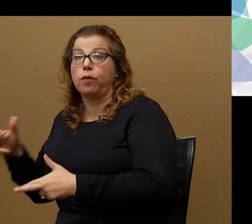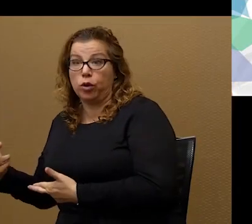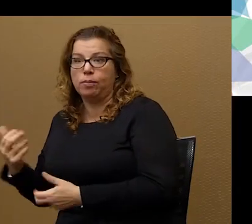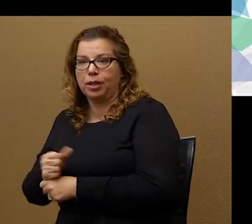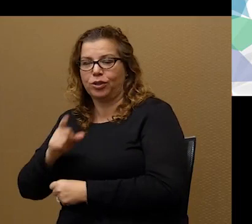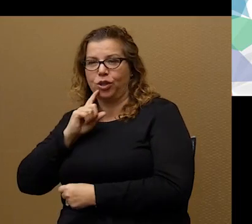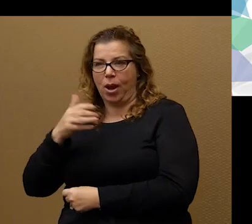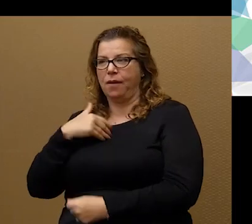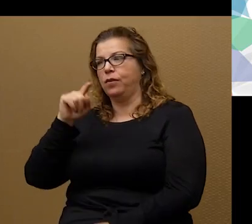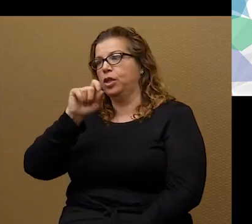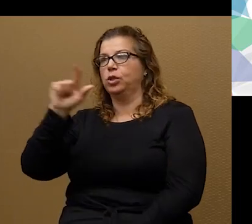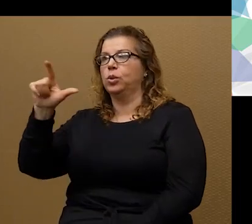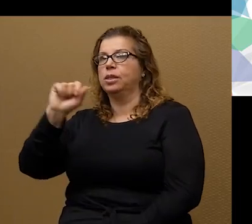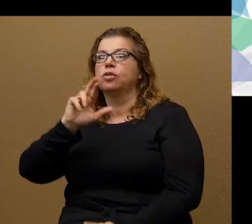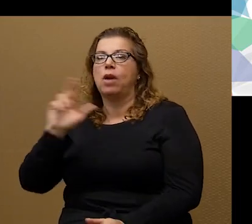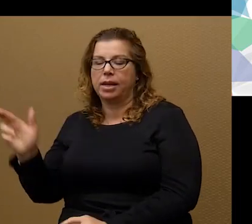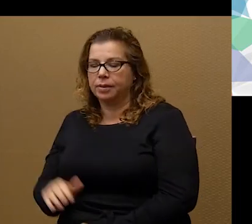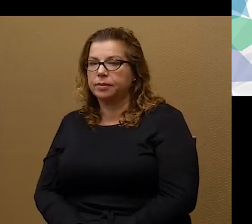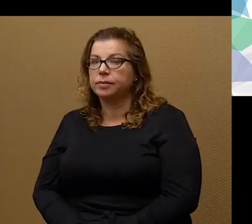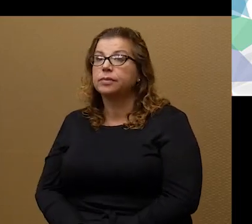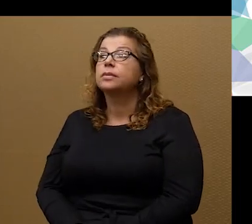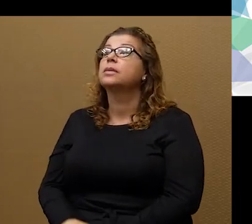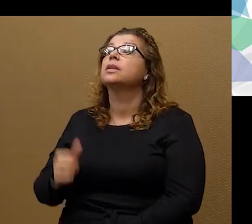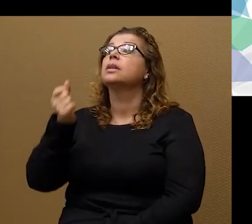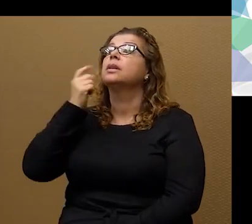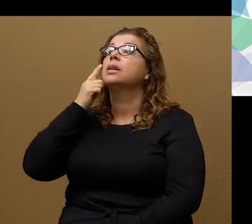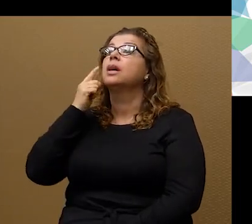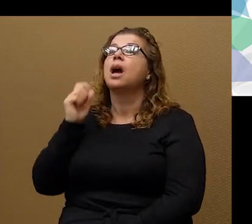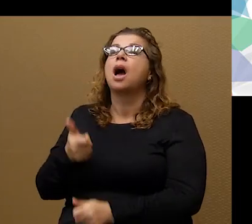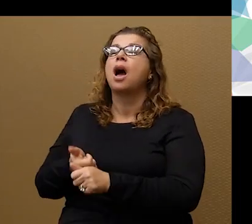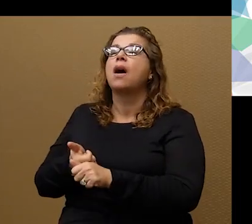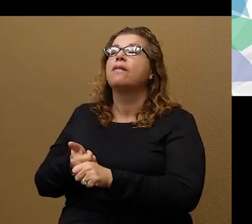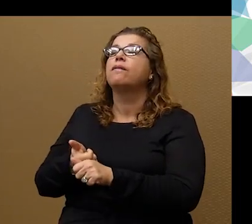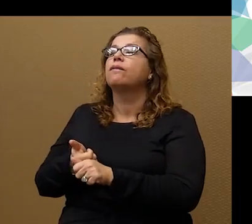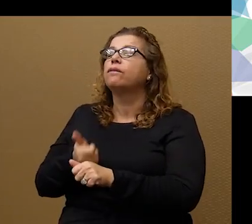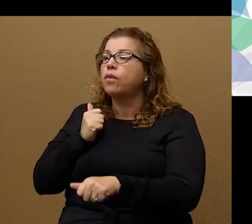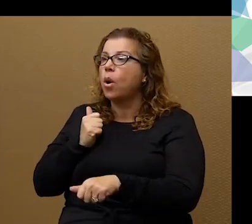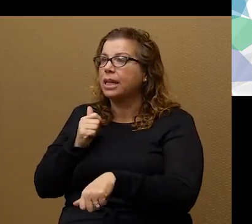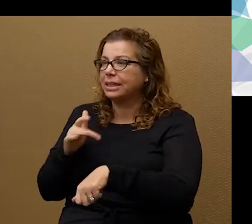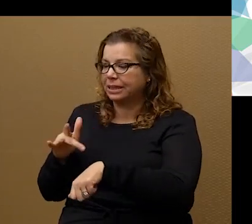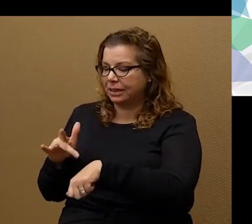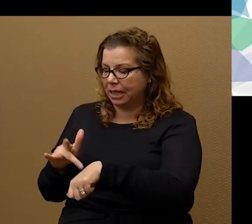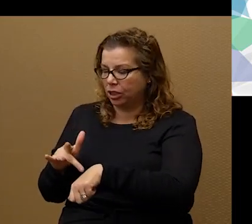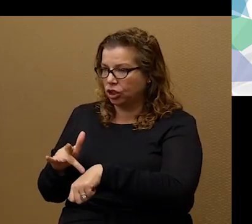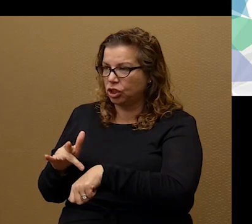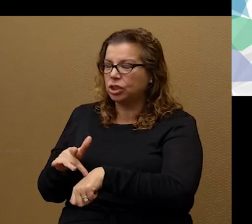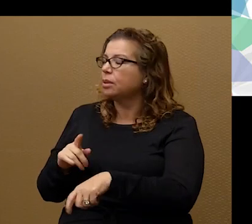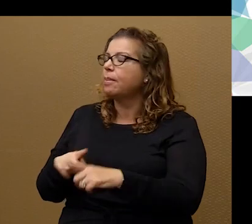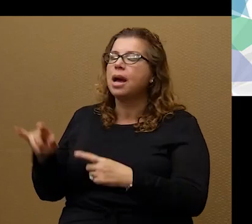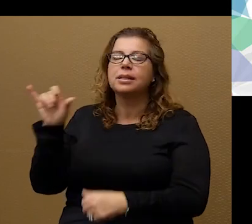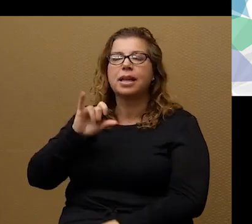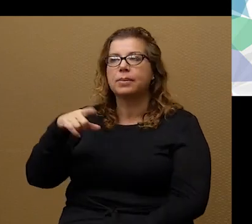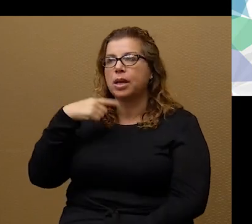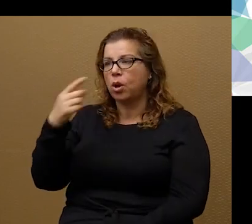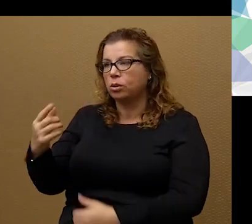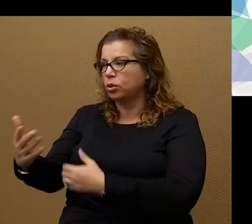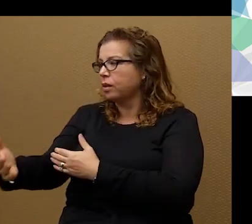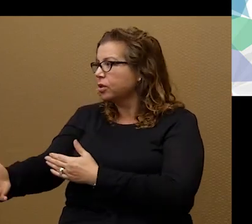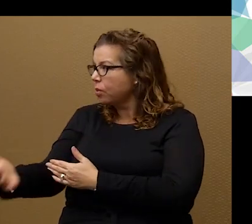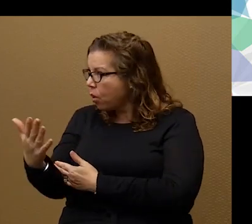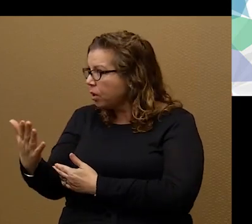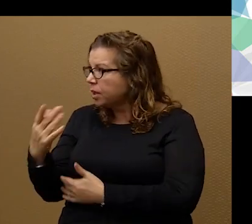And then, like I said before, avoid the touch. But like I said in the earlier slide this morning,